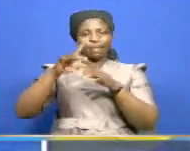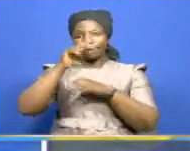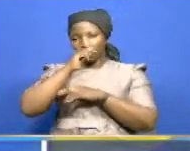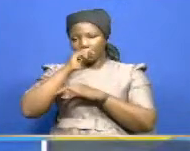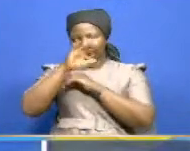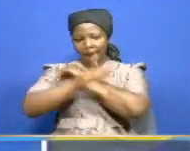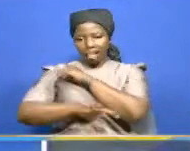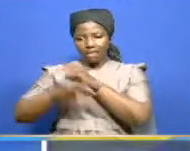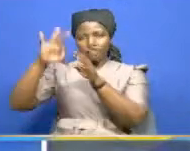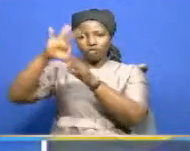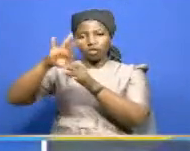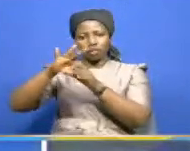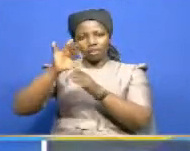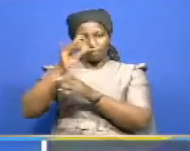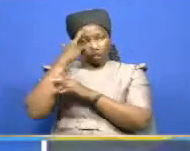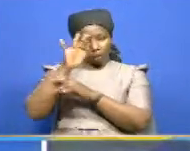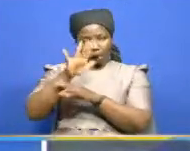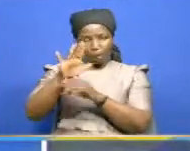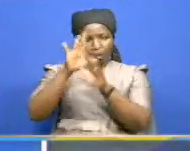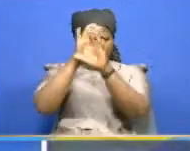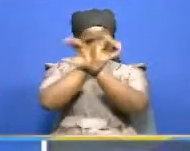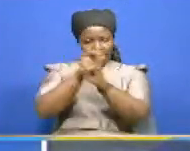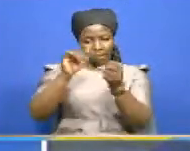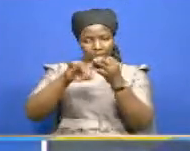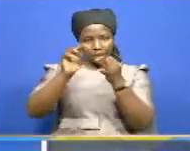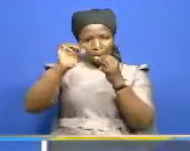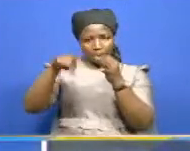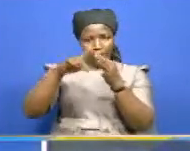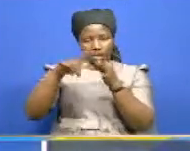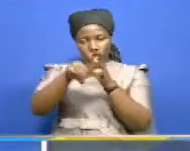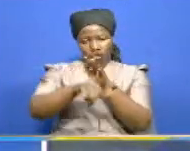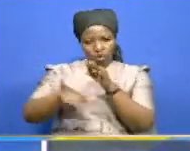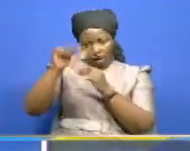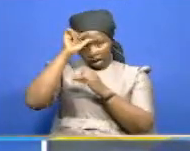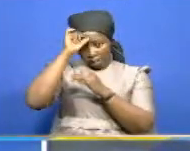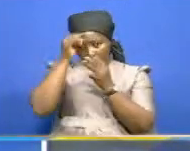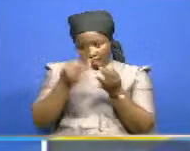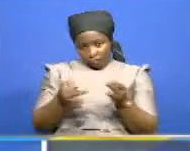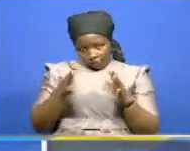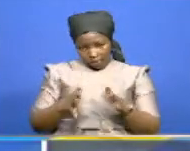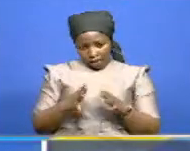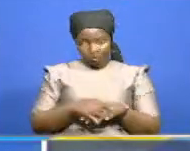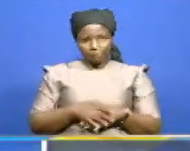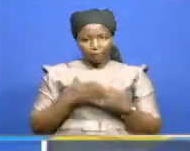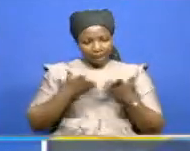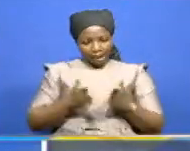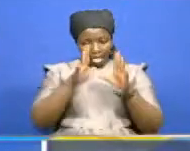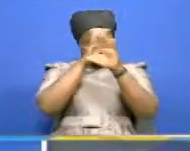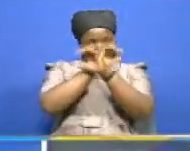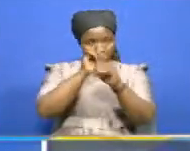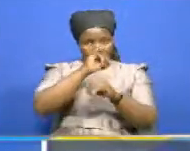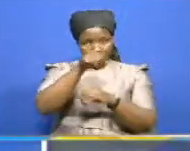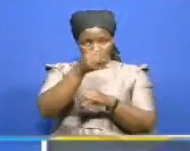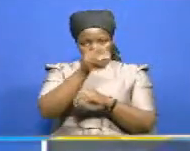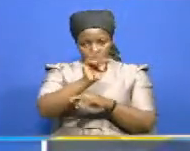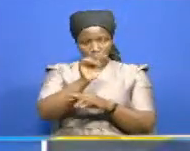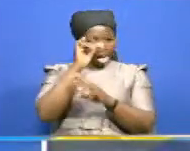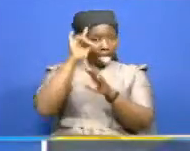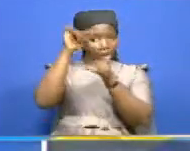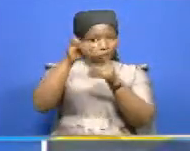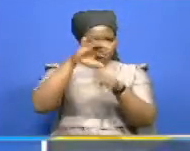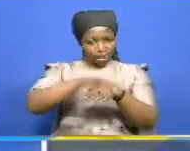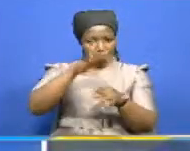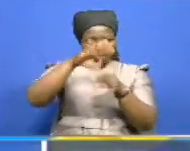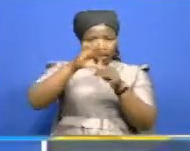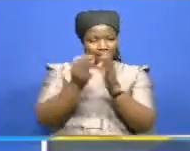polls to elect their president, lawmakers and local government officials. Incumbent President John Magufuli is seeking re-election and